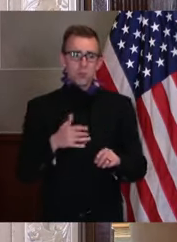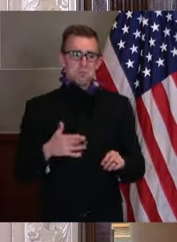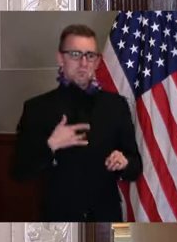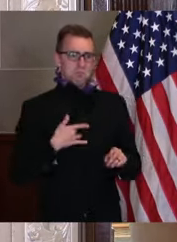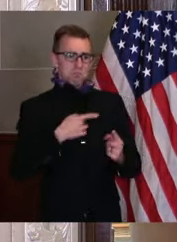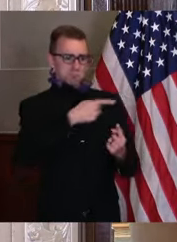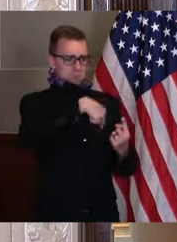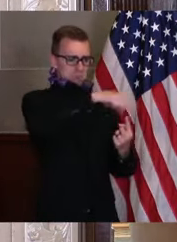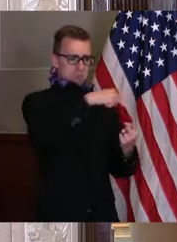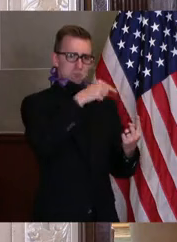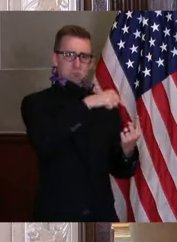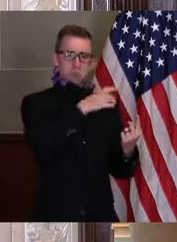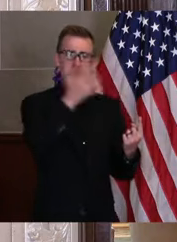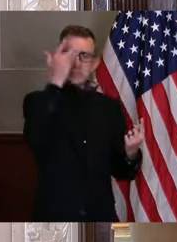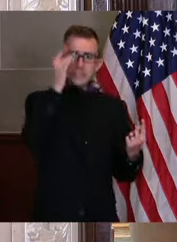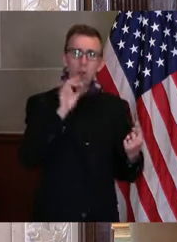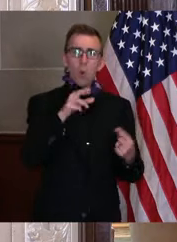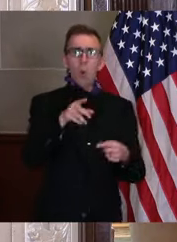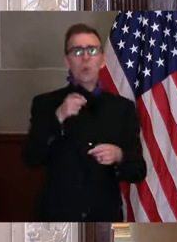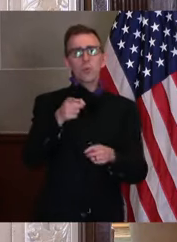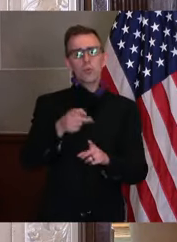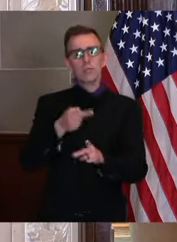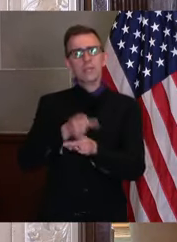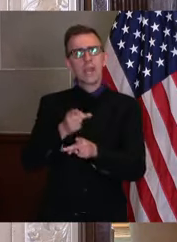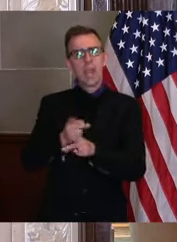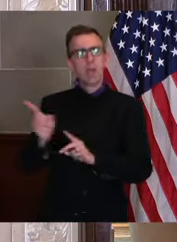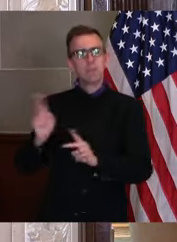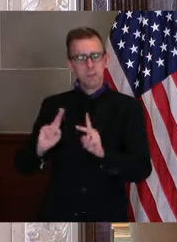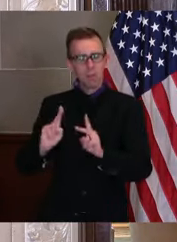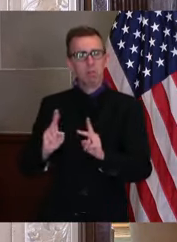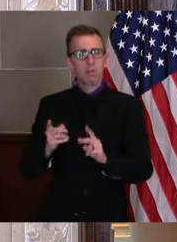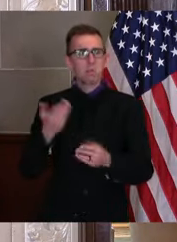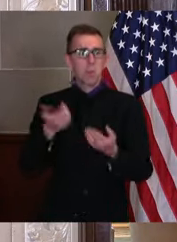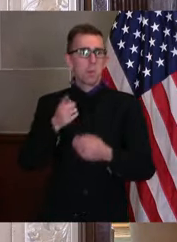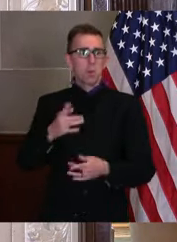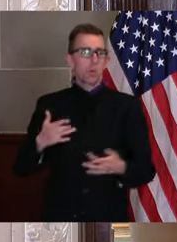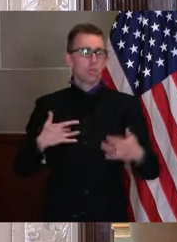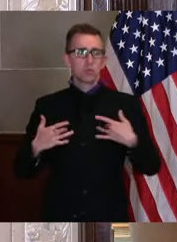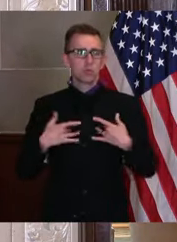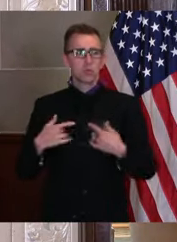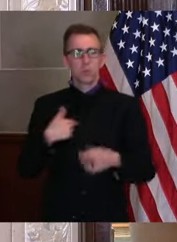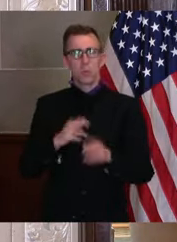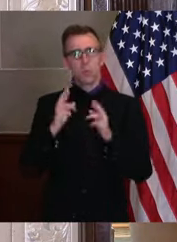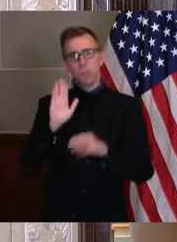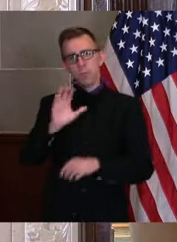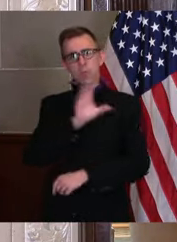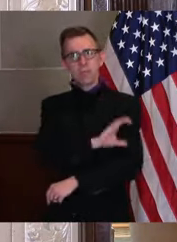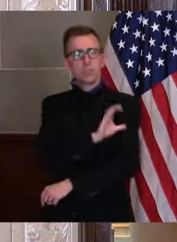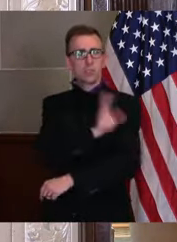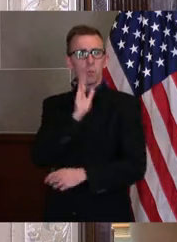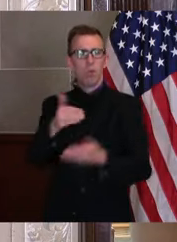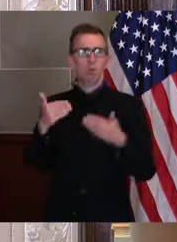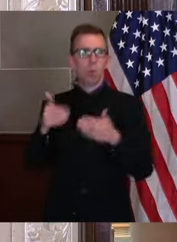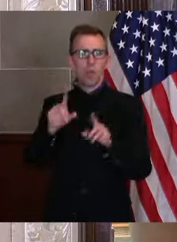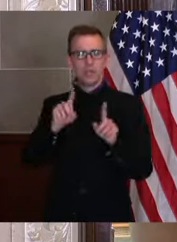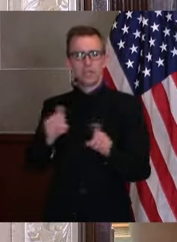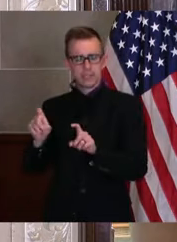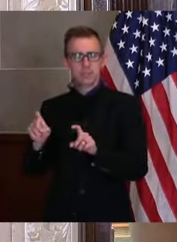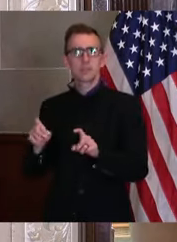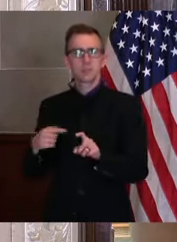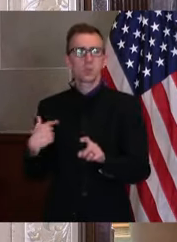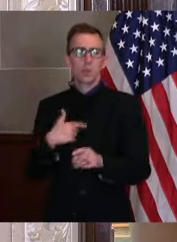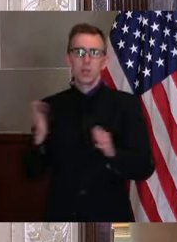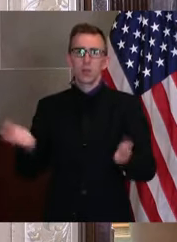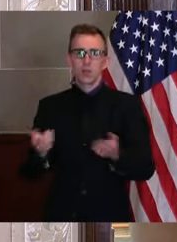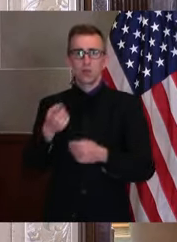you take care of people or whatever, if you're just concerned, we hope your clinicians will test you. We encourage that. We thank